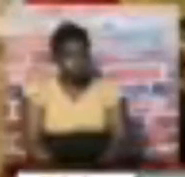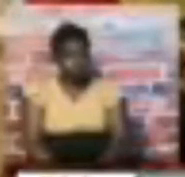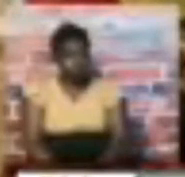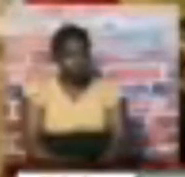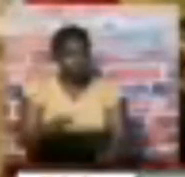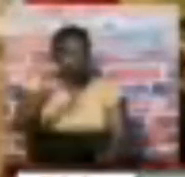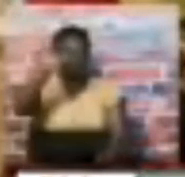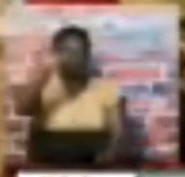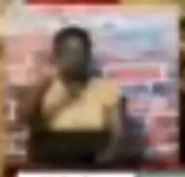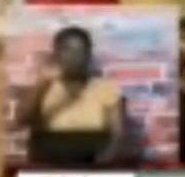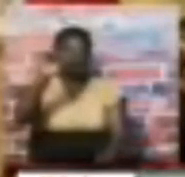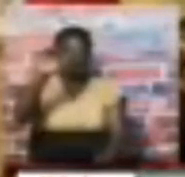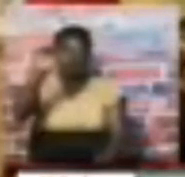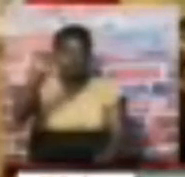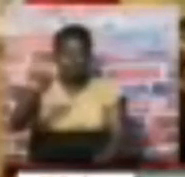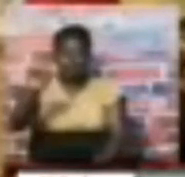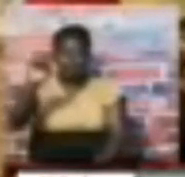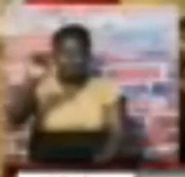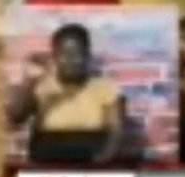Huawei Technologies